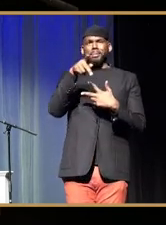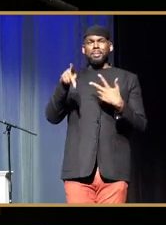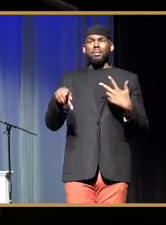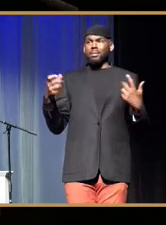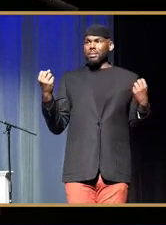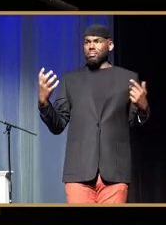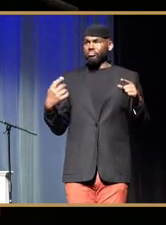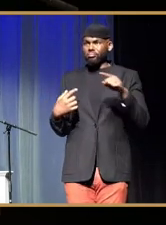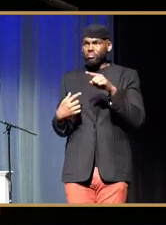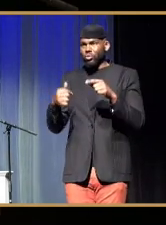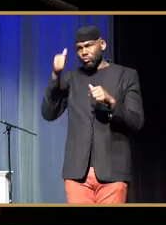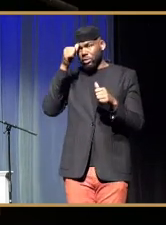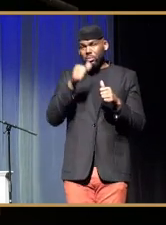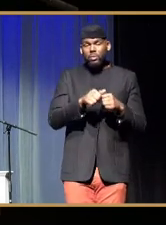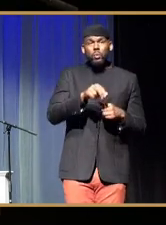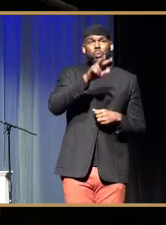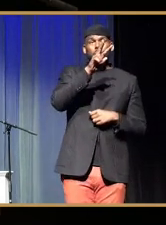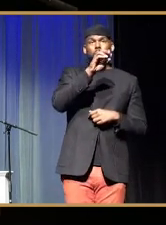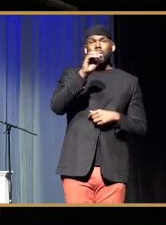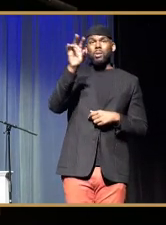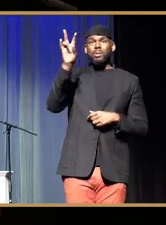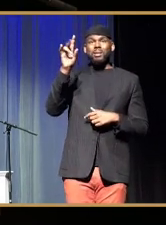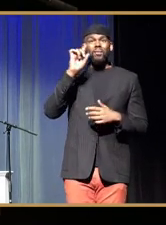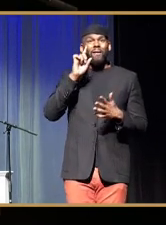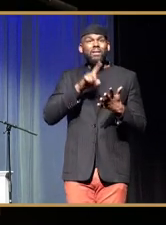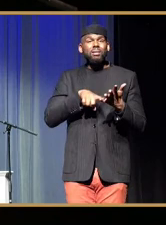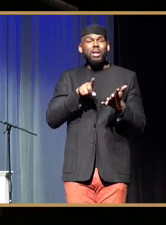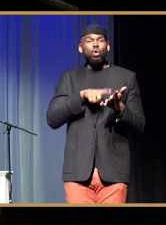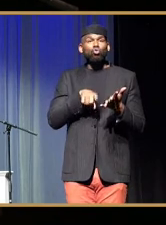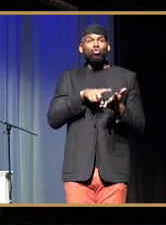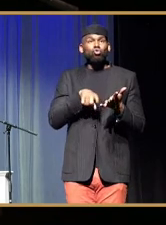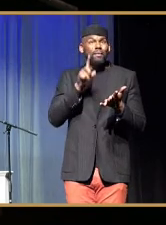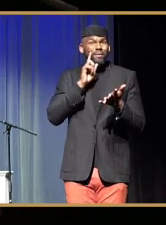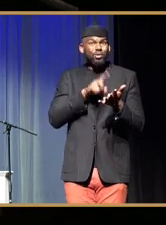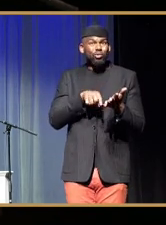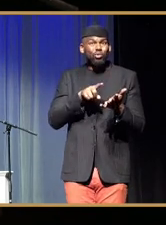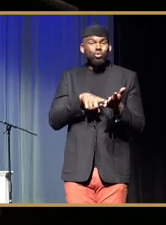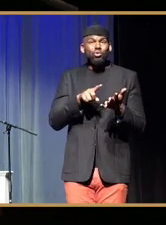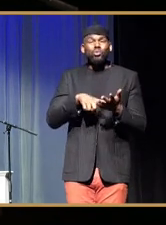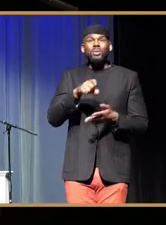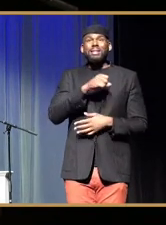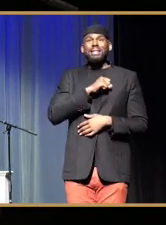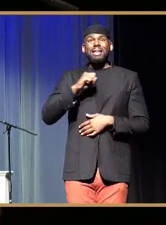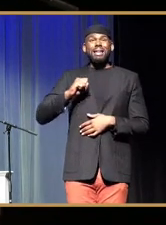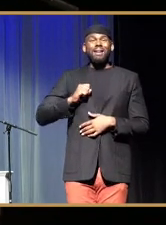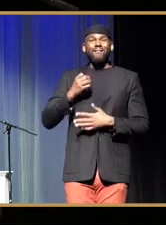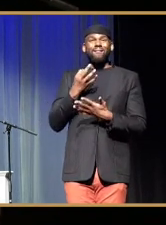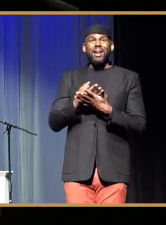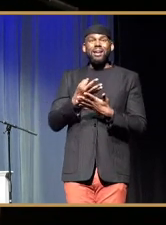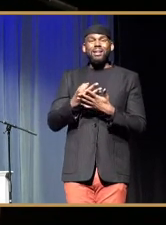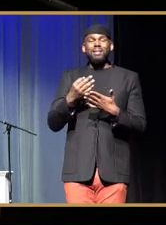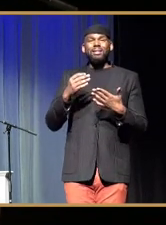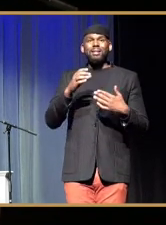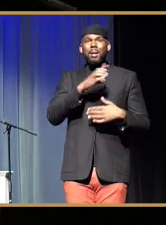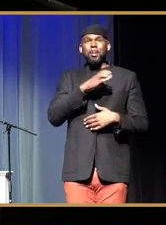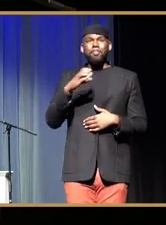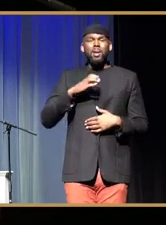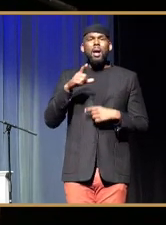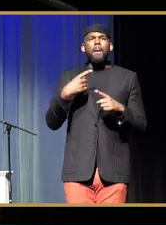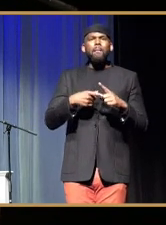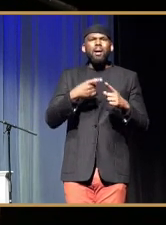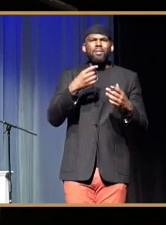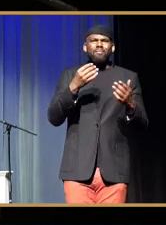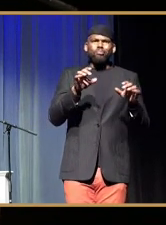Some of you will remember the 2007 investigation by the Senate Finance Committee into the management and